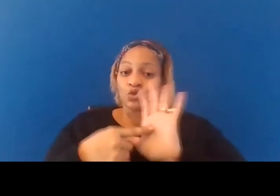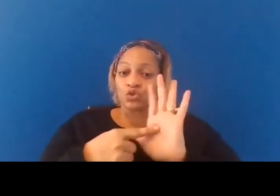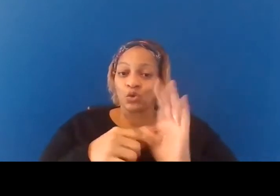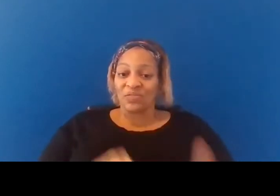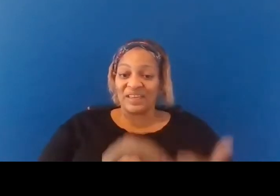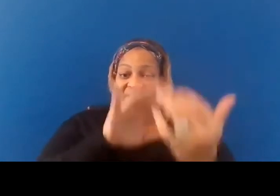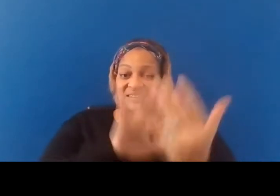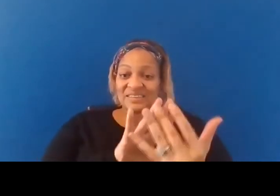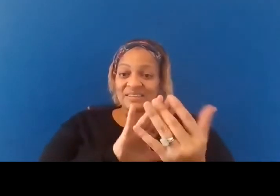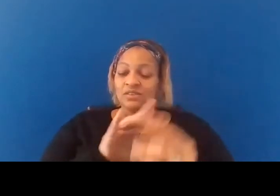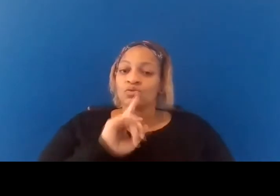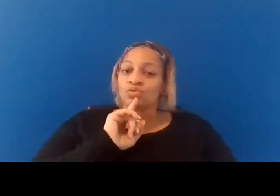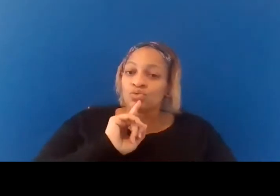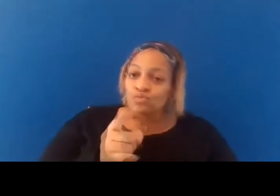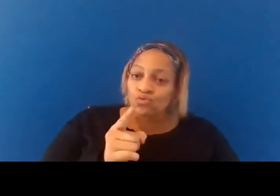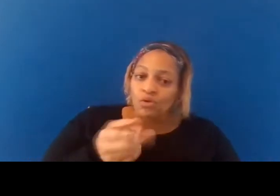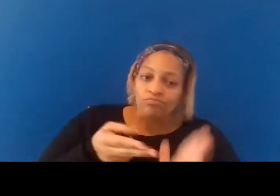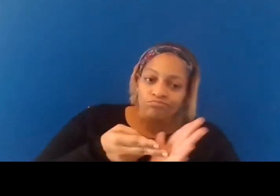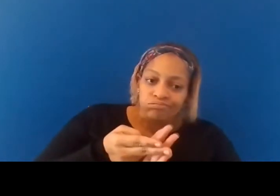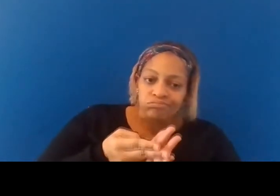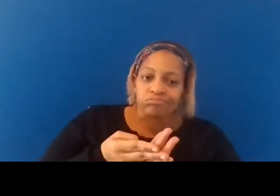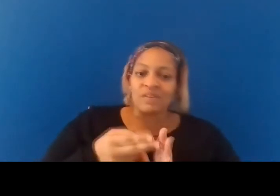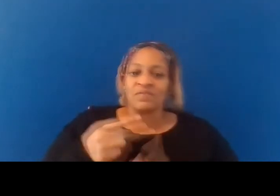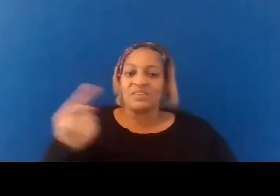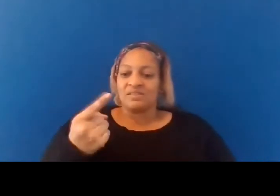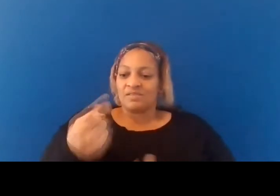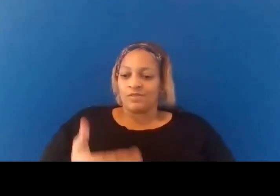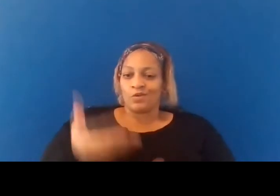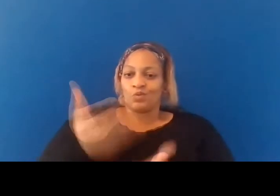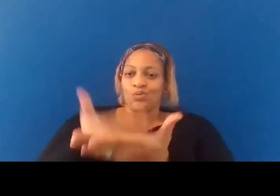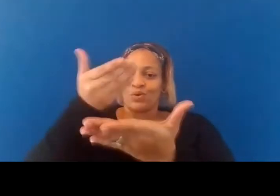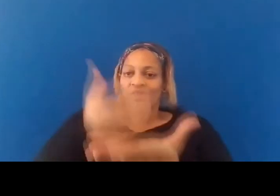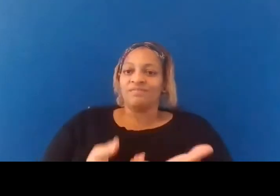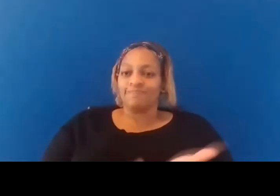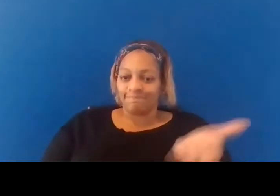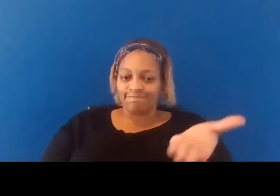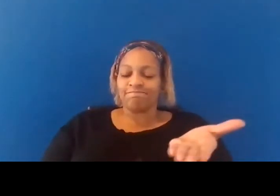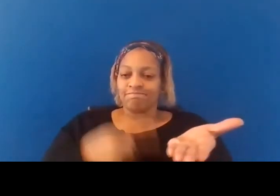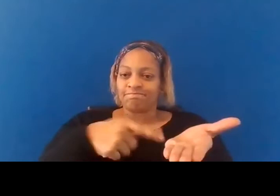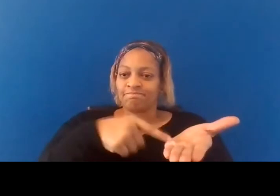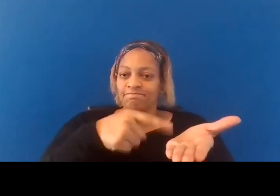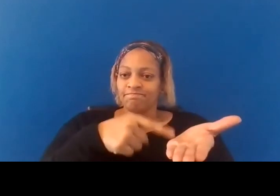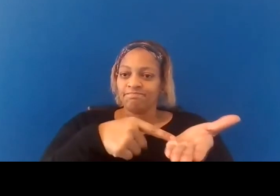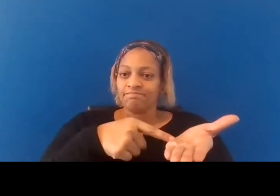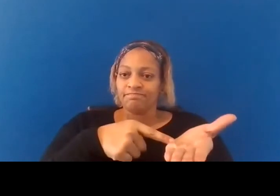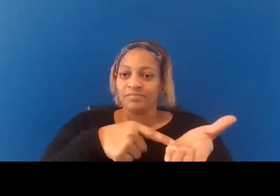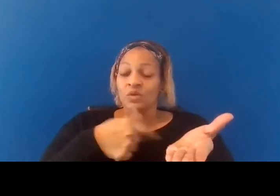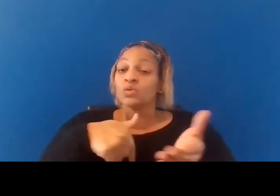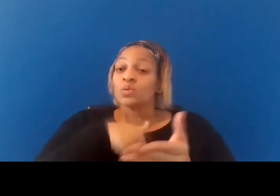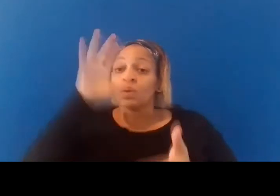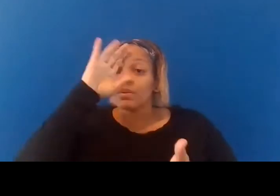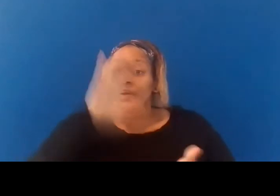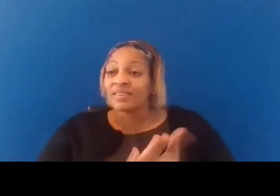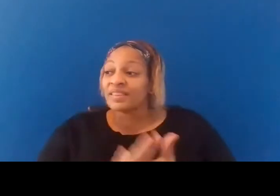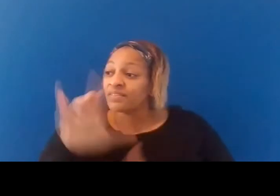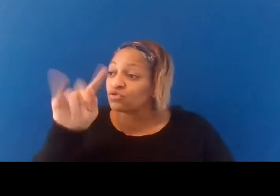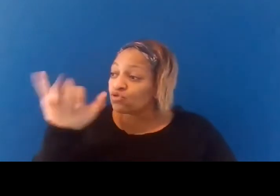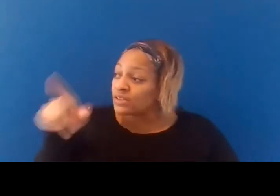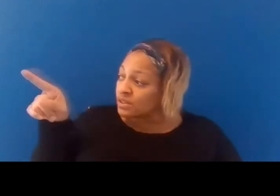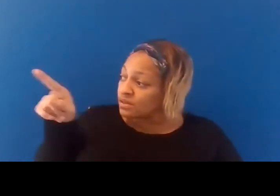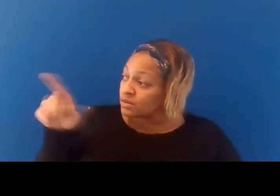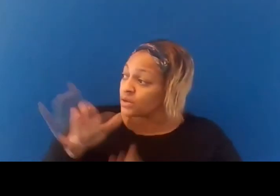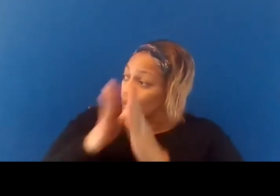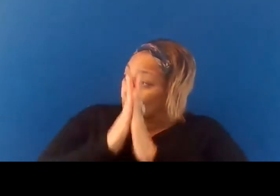or truth of something by giving proof or evidence. So if we believe, Tracy, does prayer